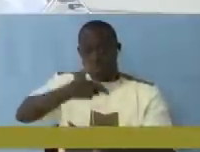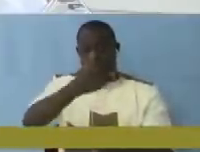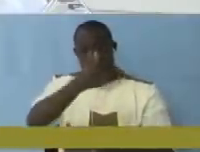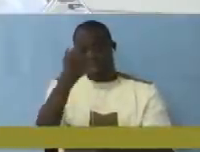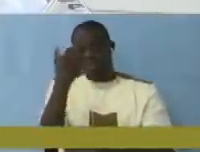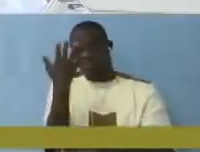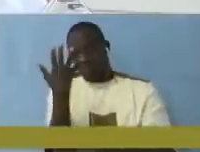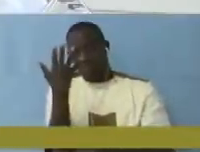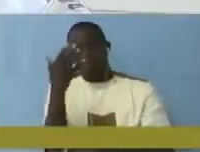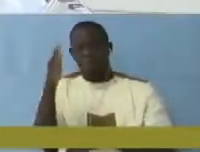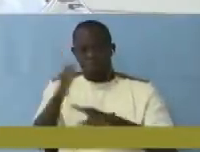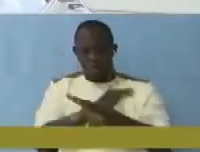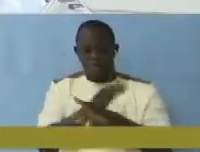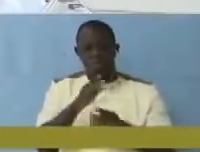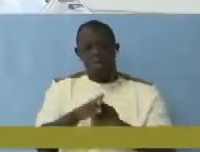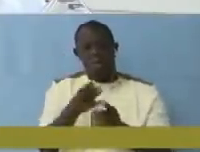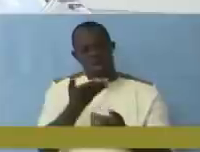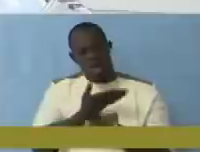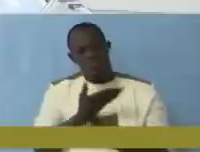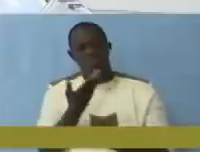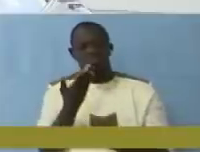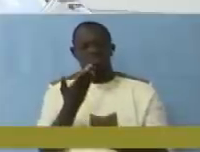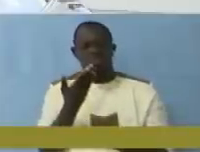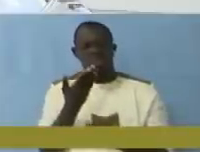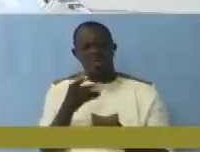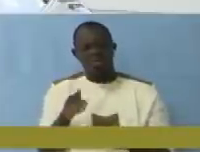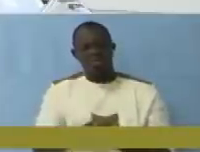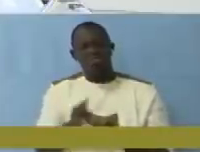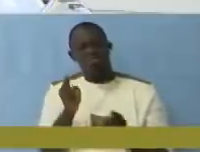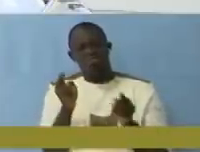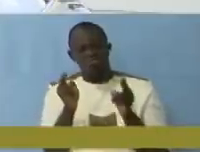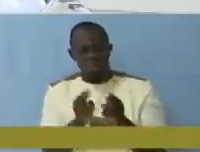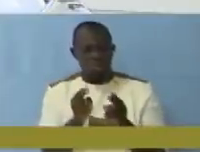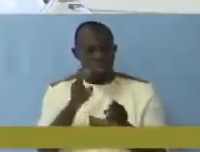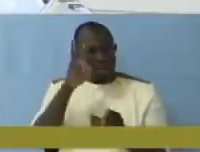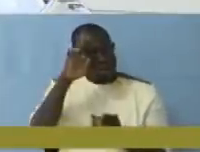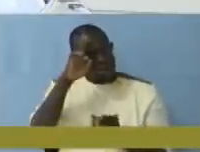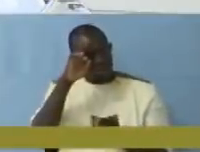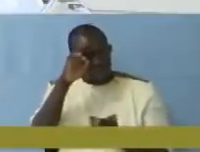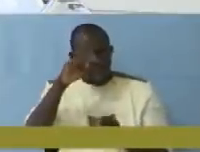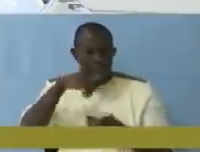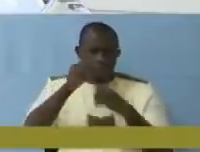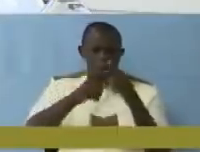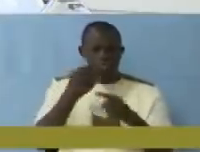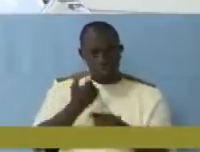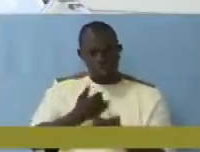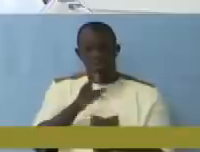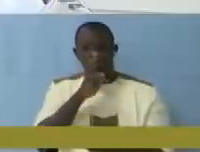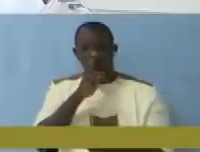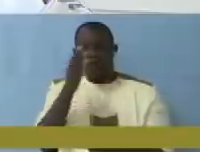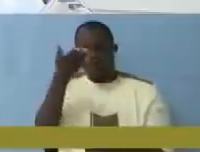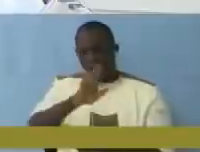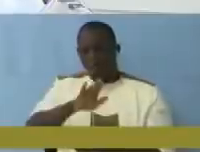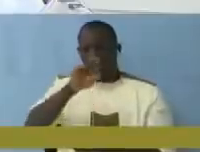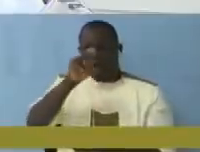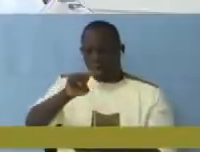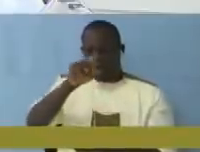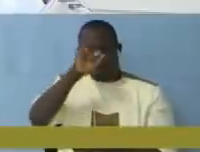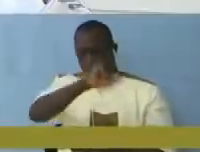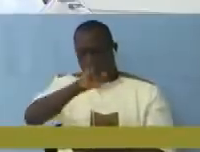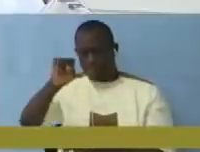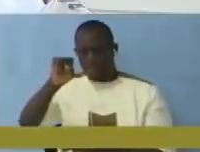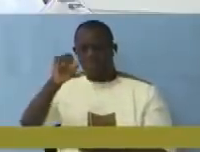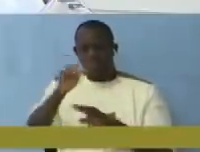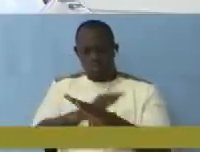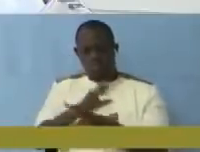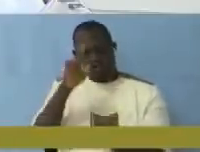1995, there was this bit of suspicion from people who were from NSS. So bobe caring kodo la